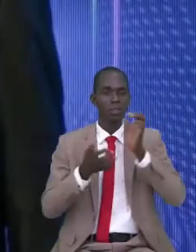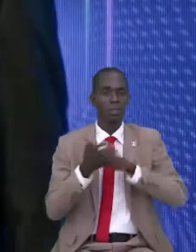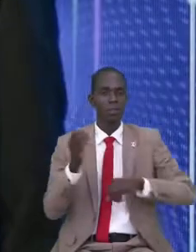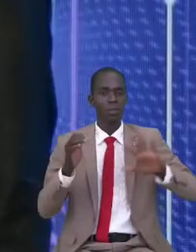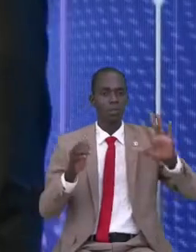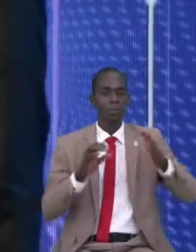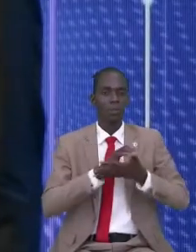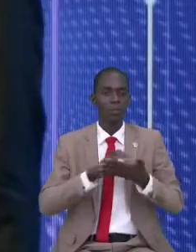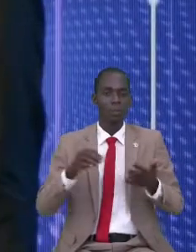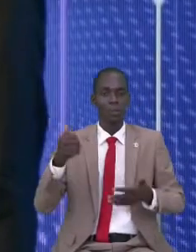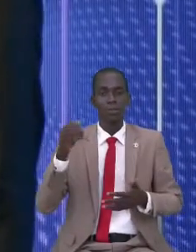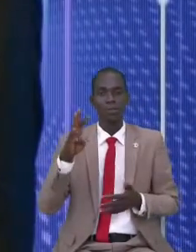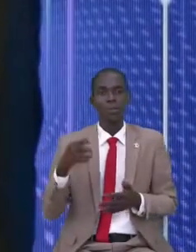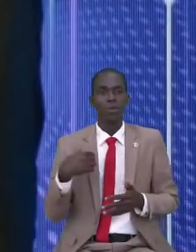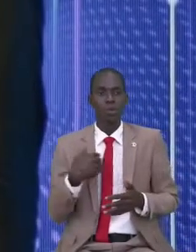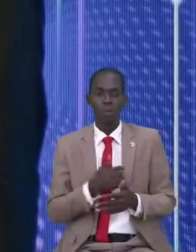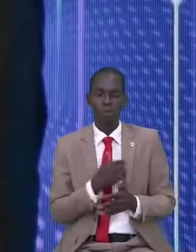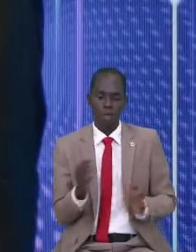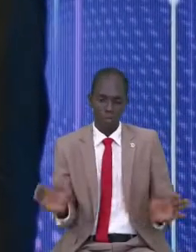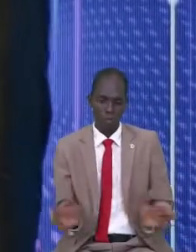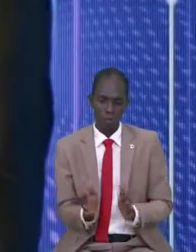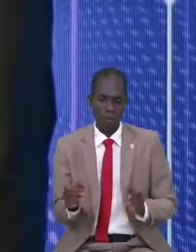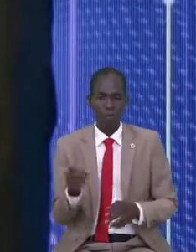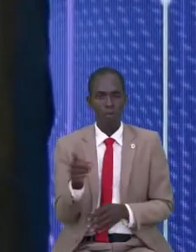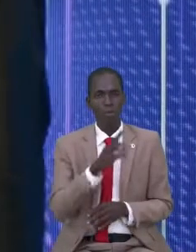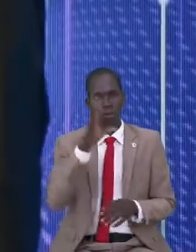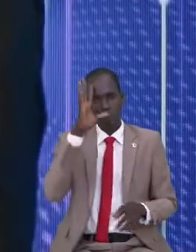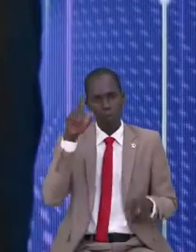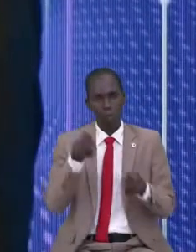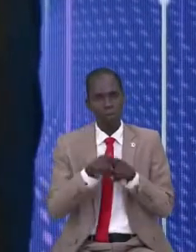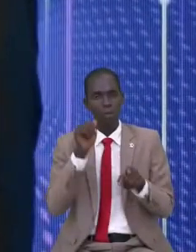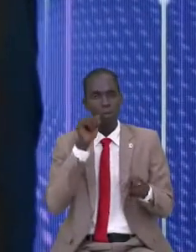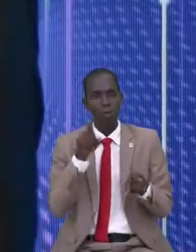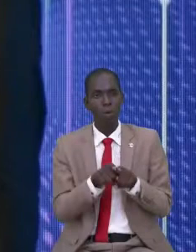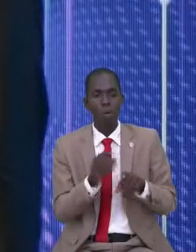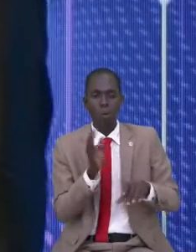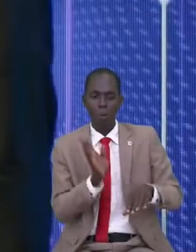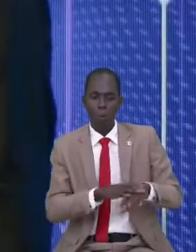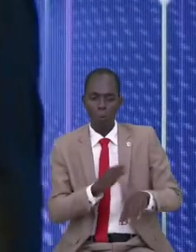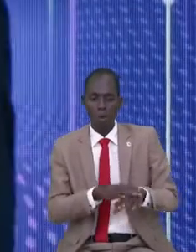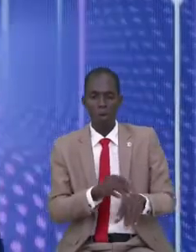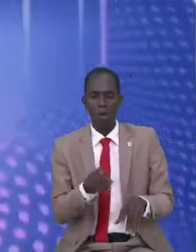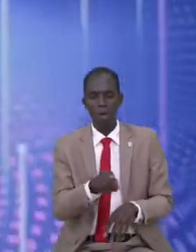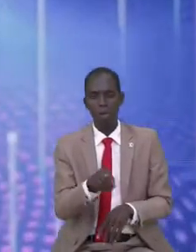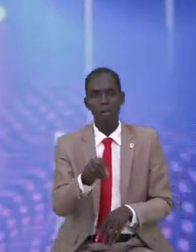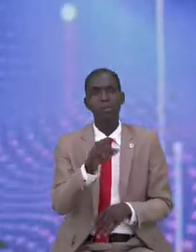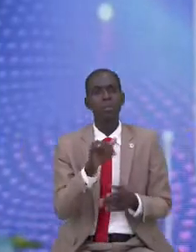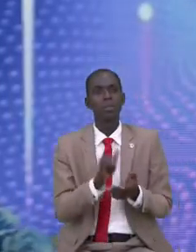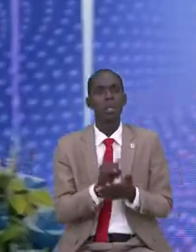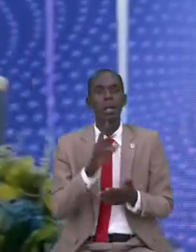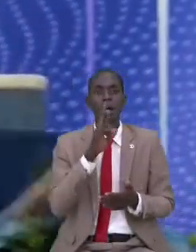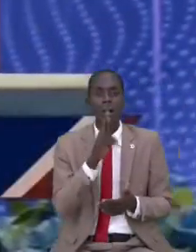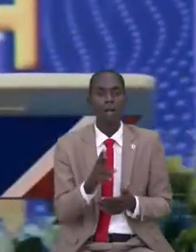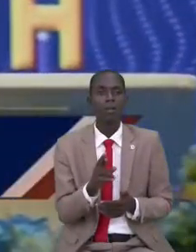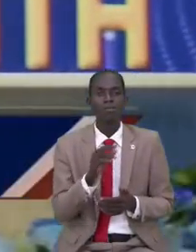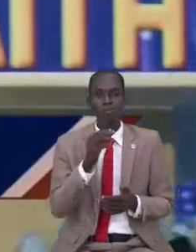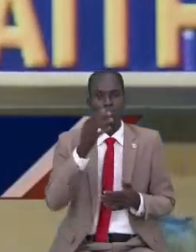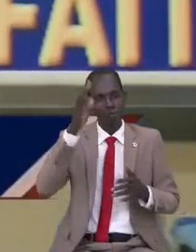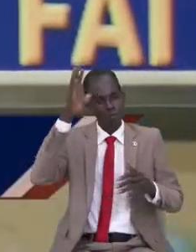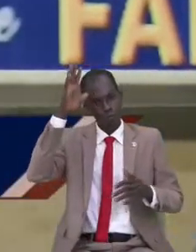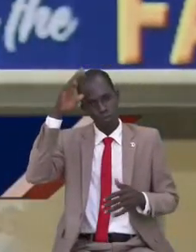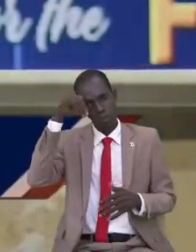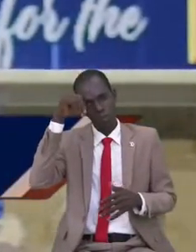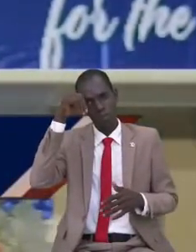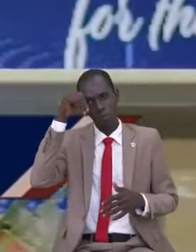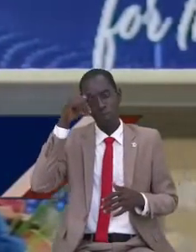now, we exhort you, brethren, warn them that are unruly,